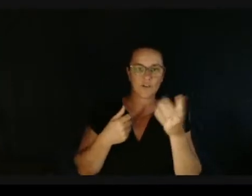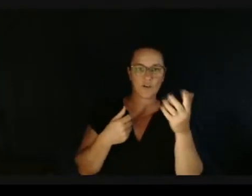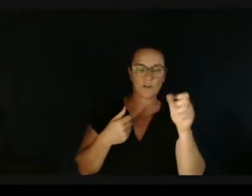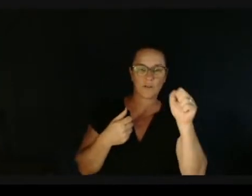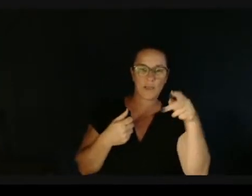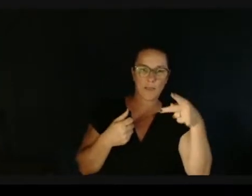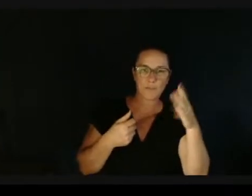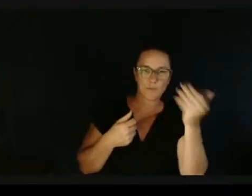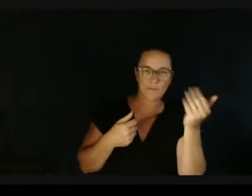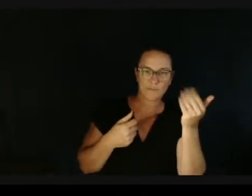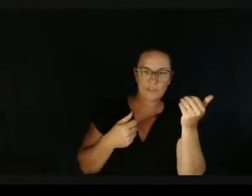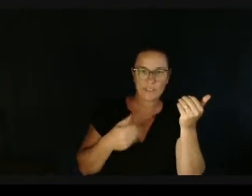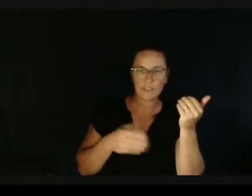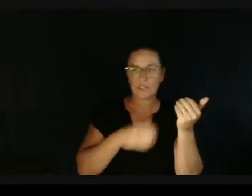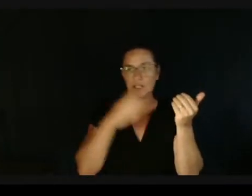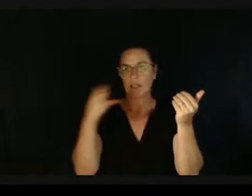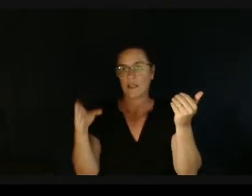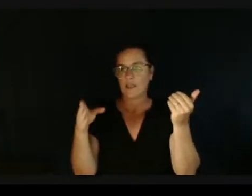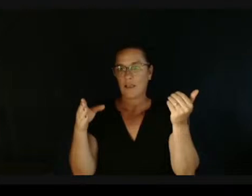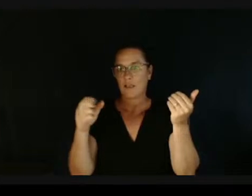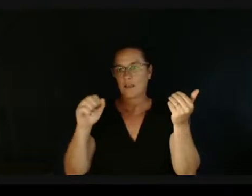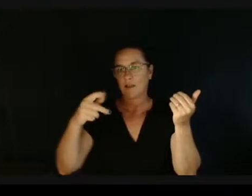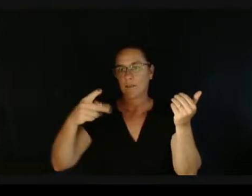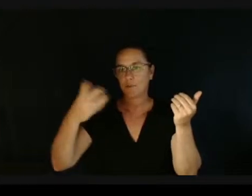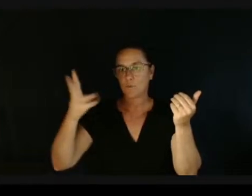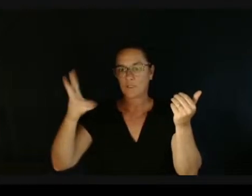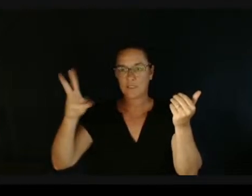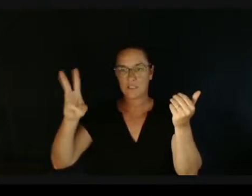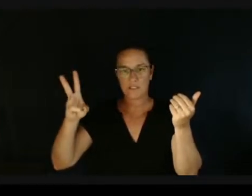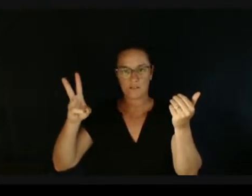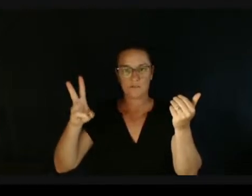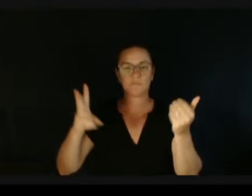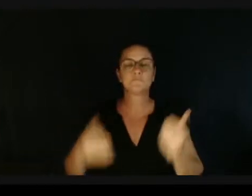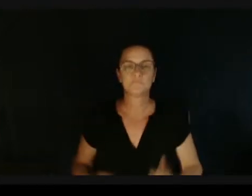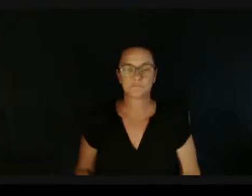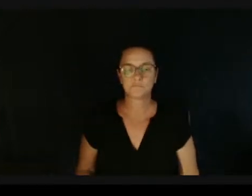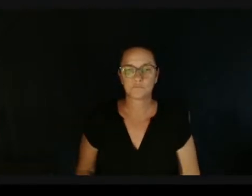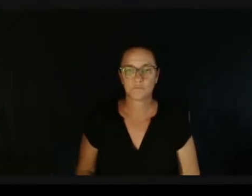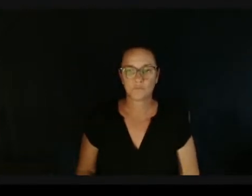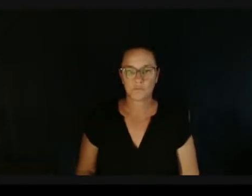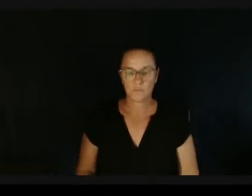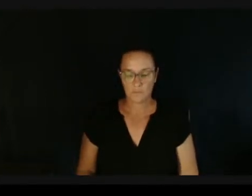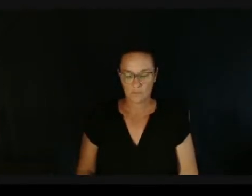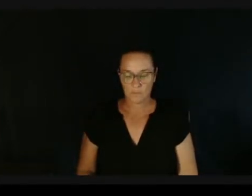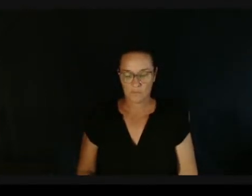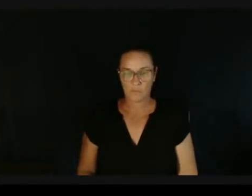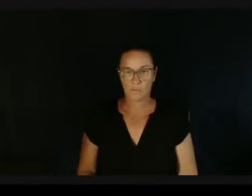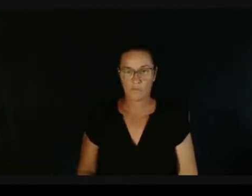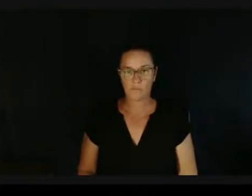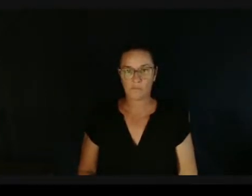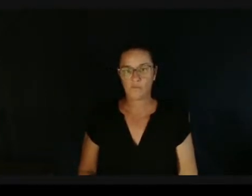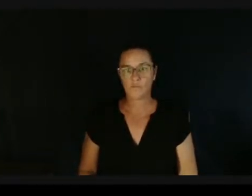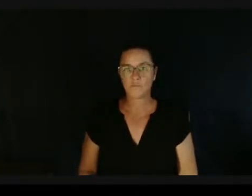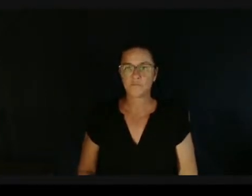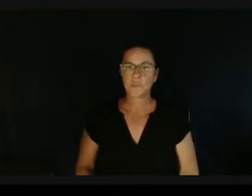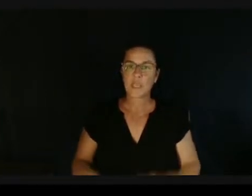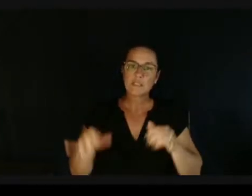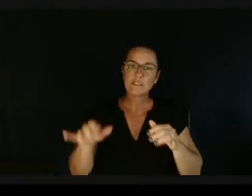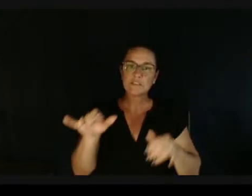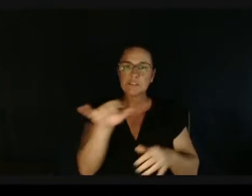and this is several frames on the right from episode 16 as well. And so it's pretty similar